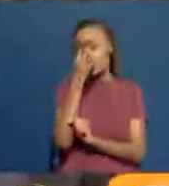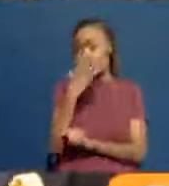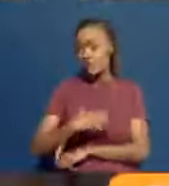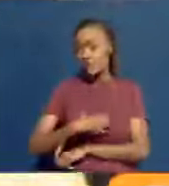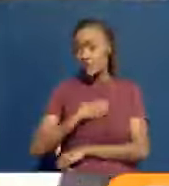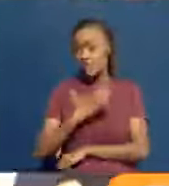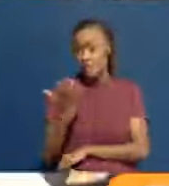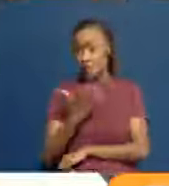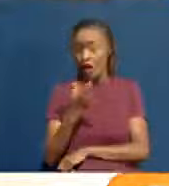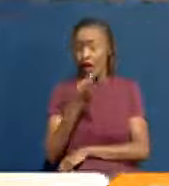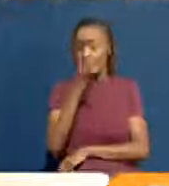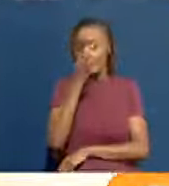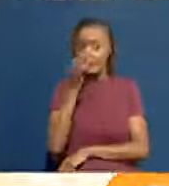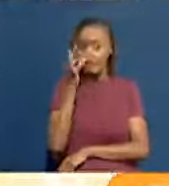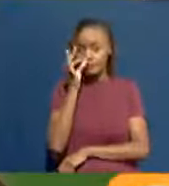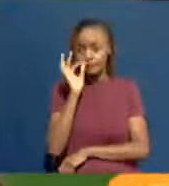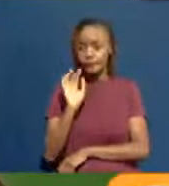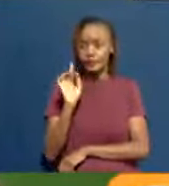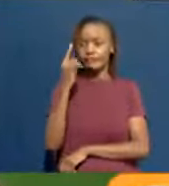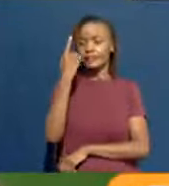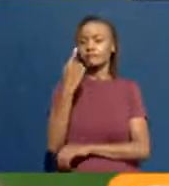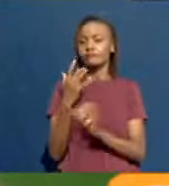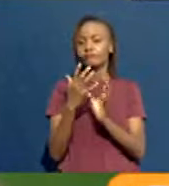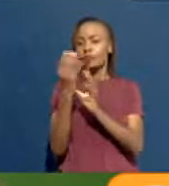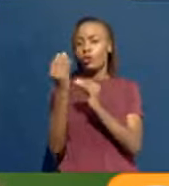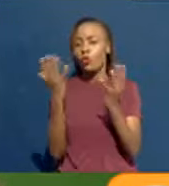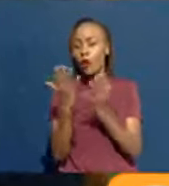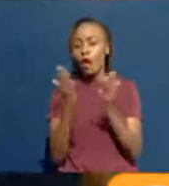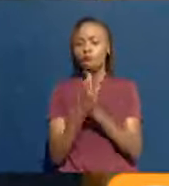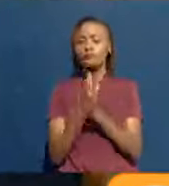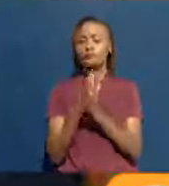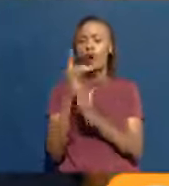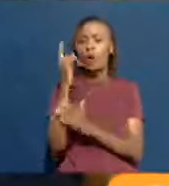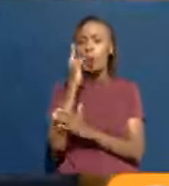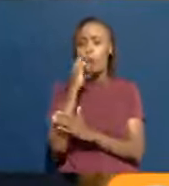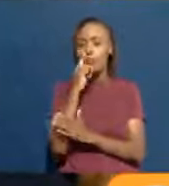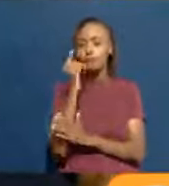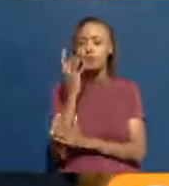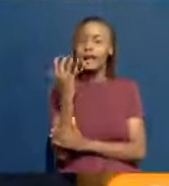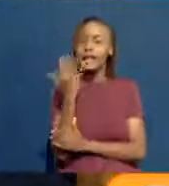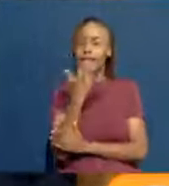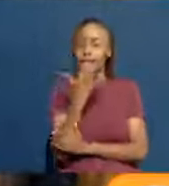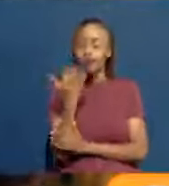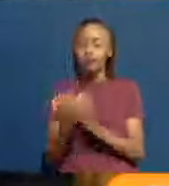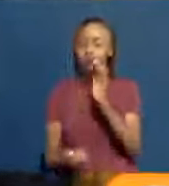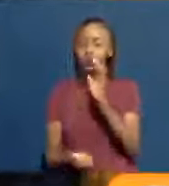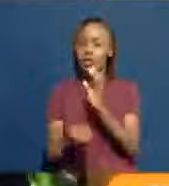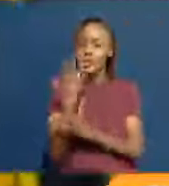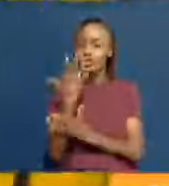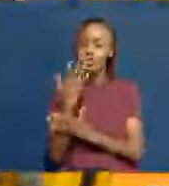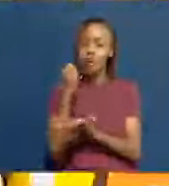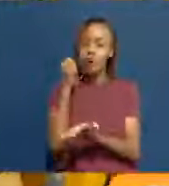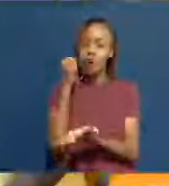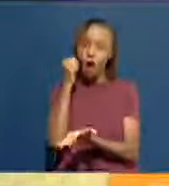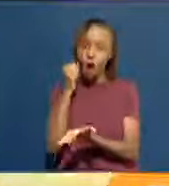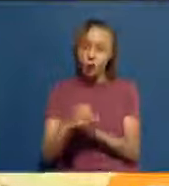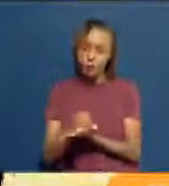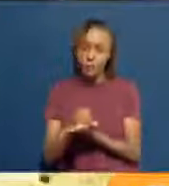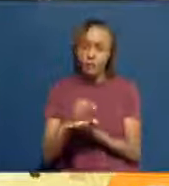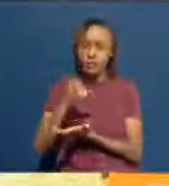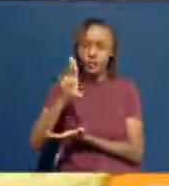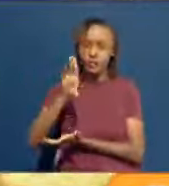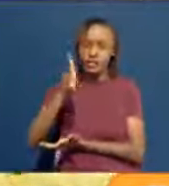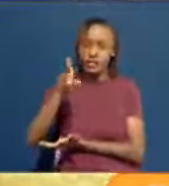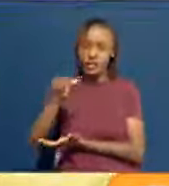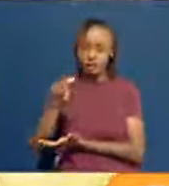County. His first order of business in Deputy President Rigathi Gachagua's home county was to open the UDA regional offices.